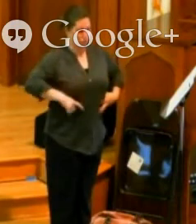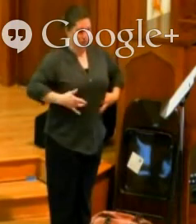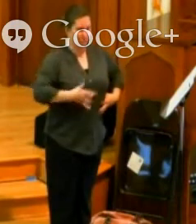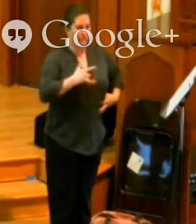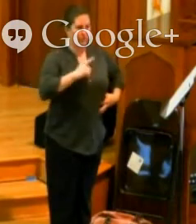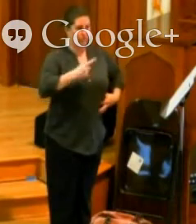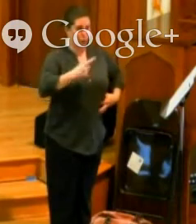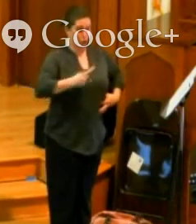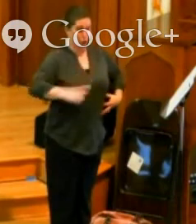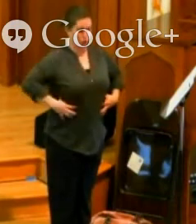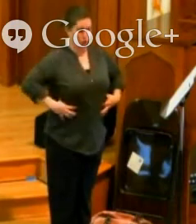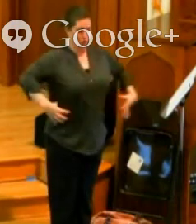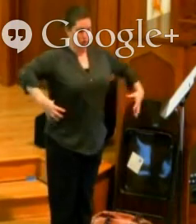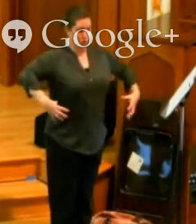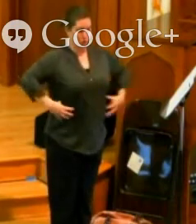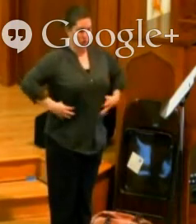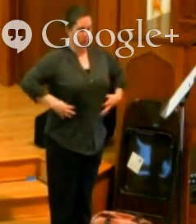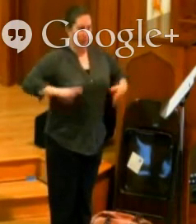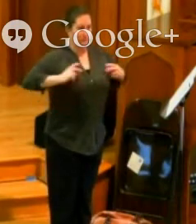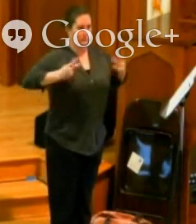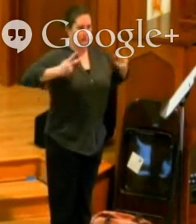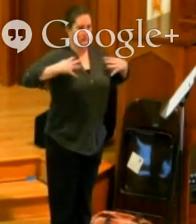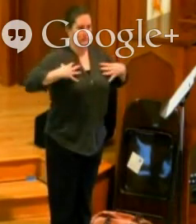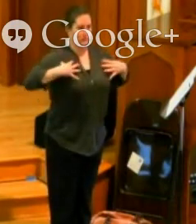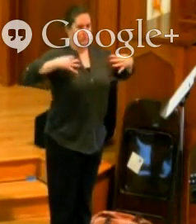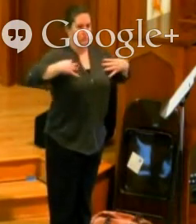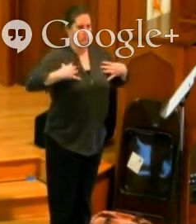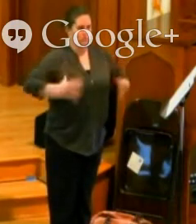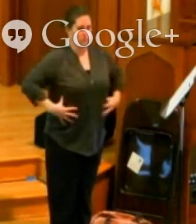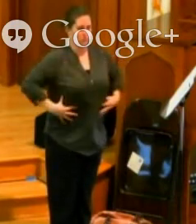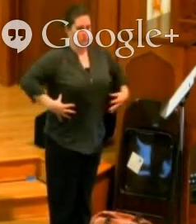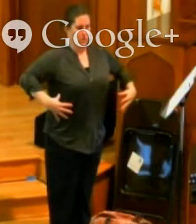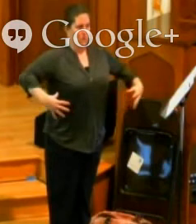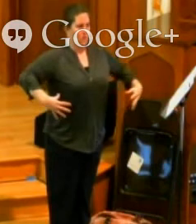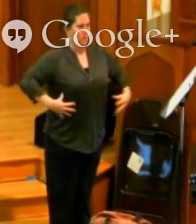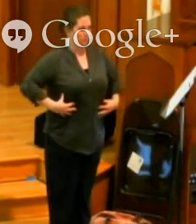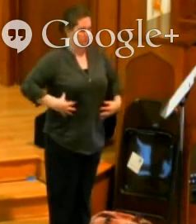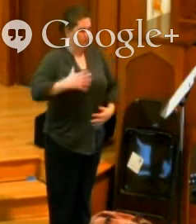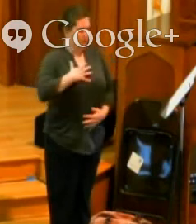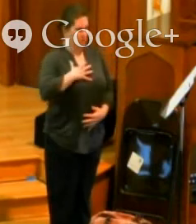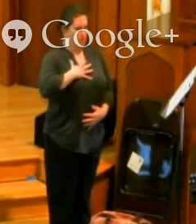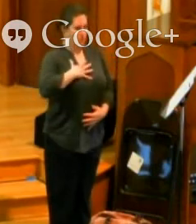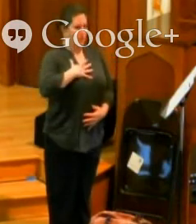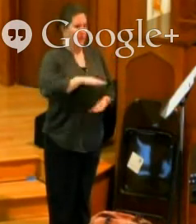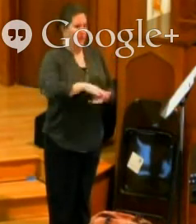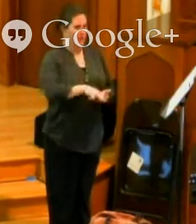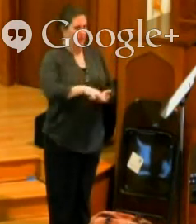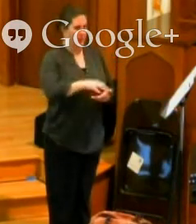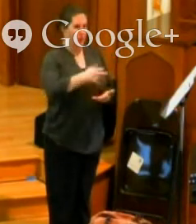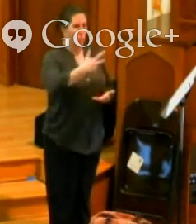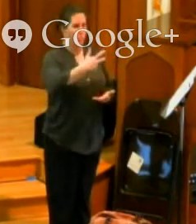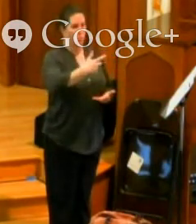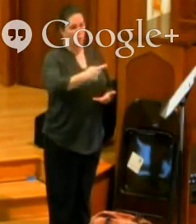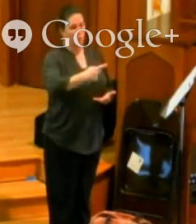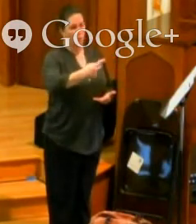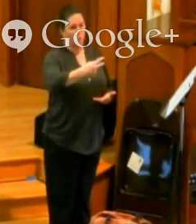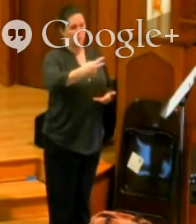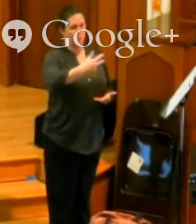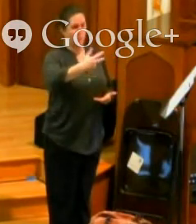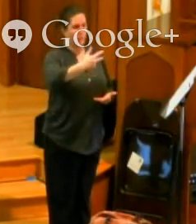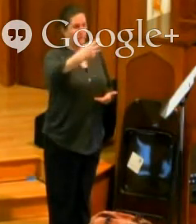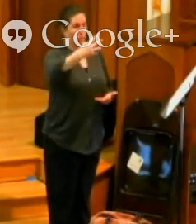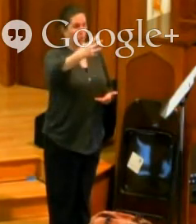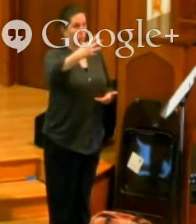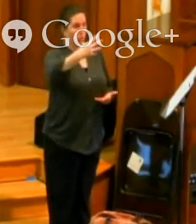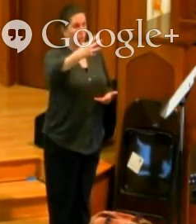chest. So breathe in. Count to like three or four. And